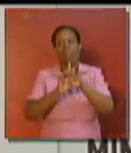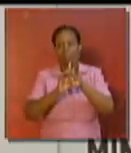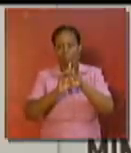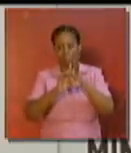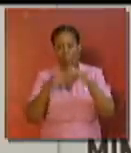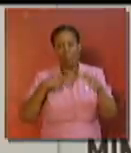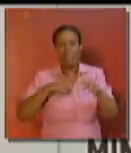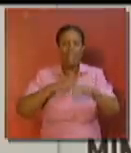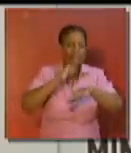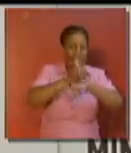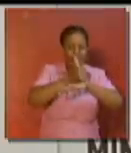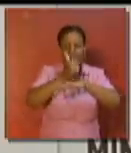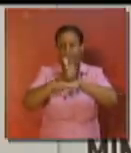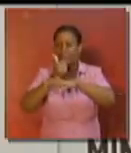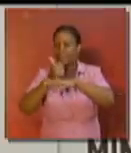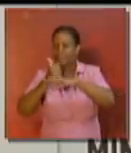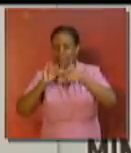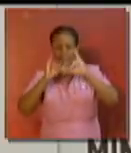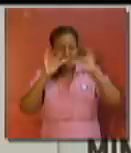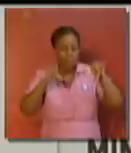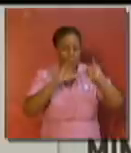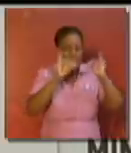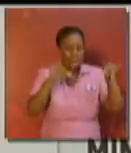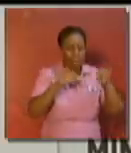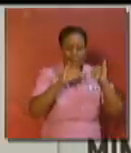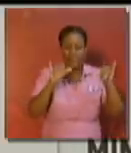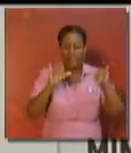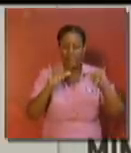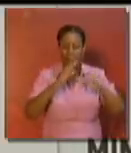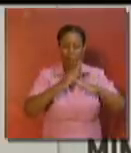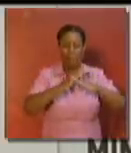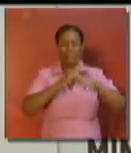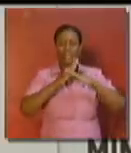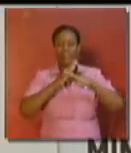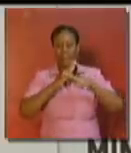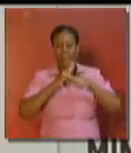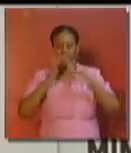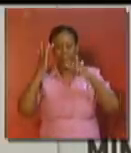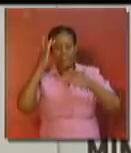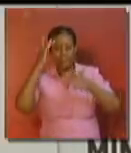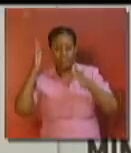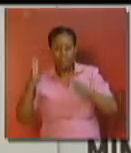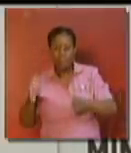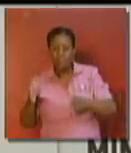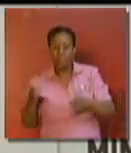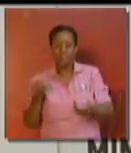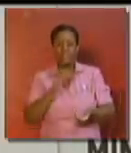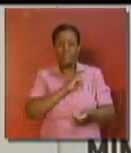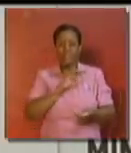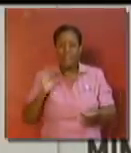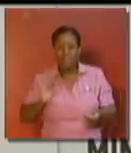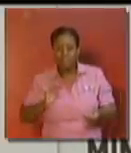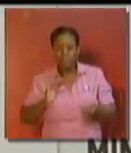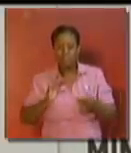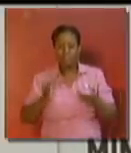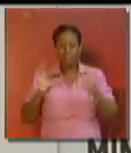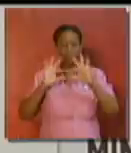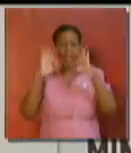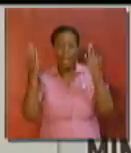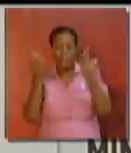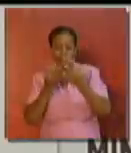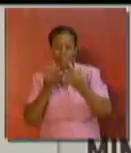protect our patients, our staff, the relatives of the patients, and of course, ensure that there was